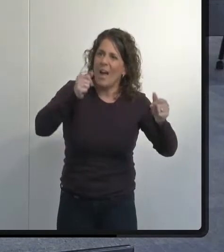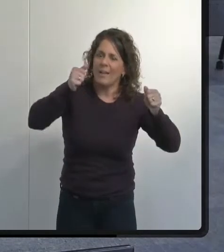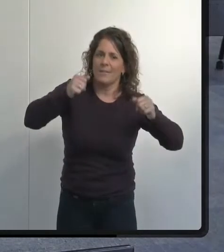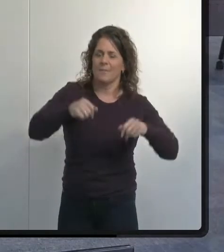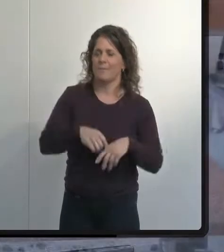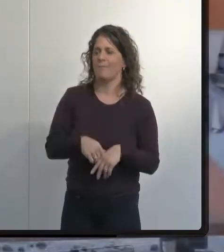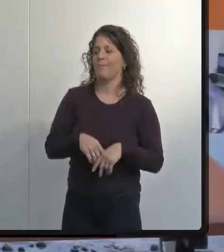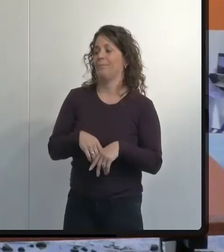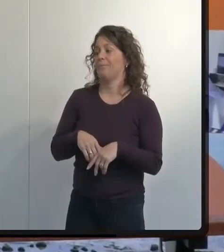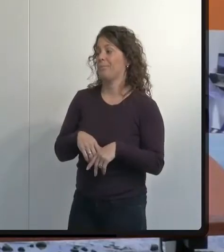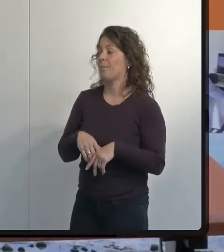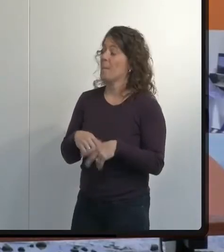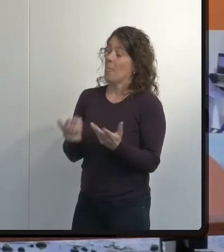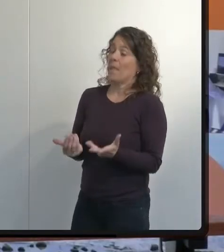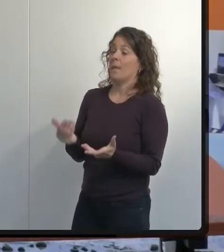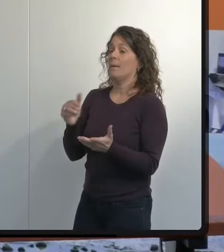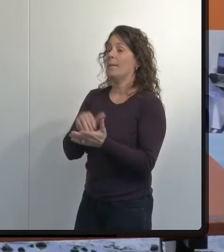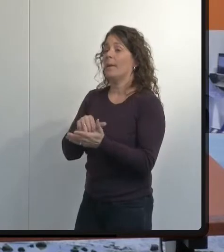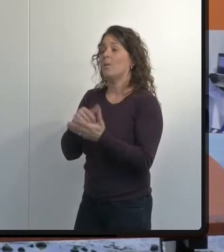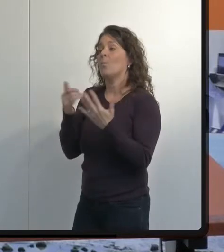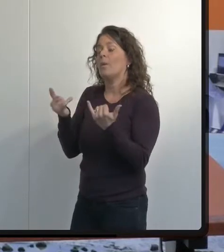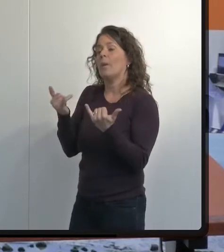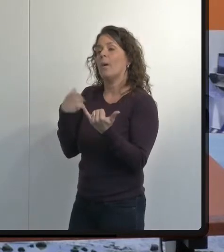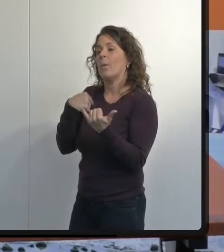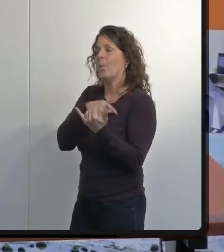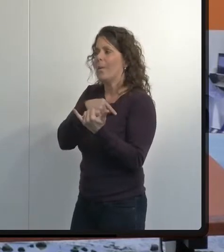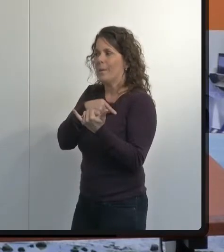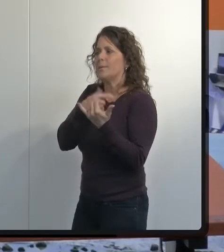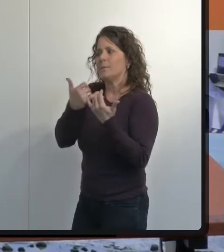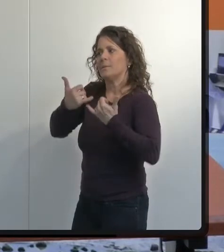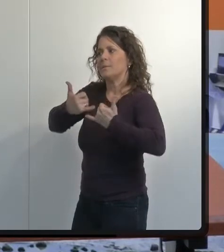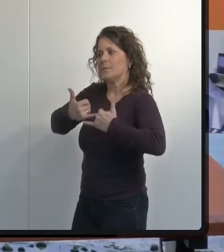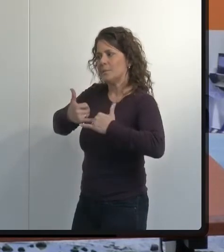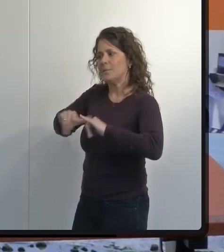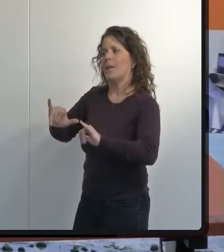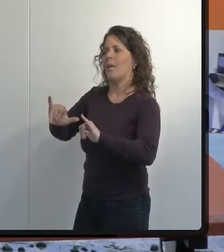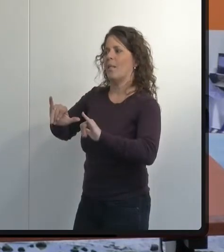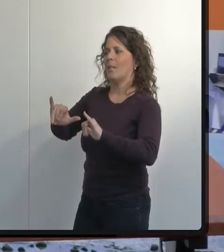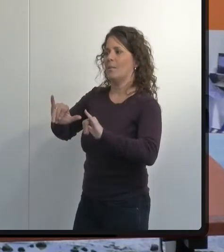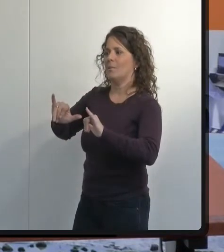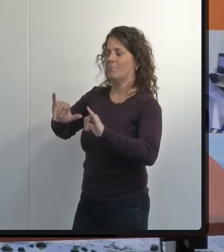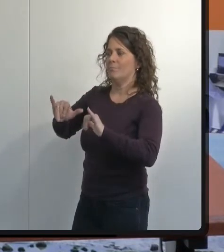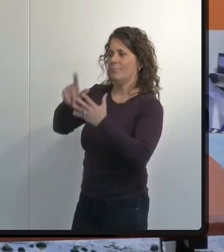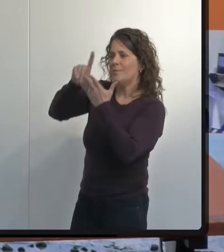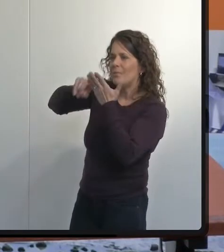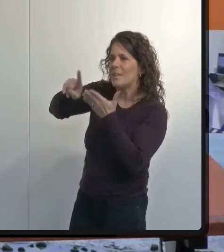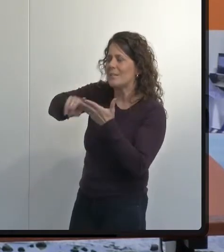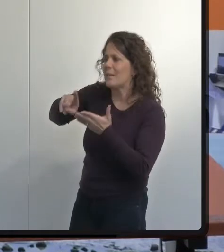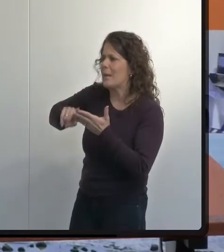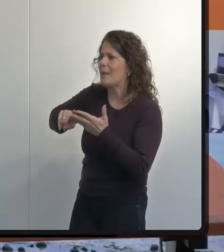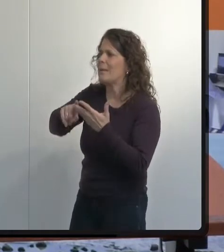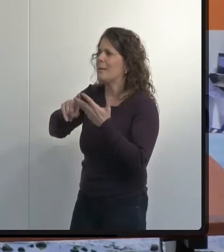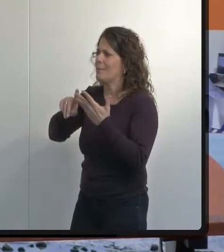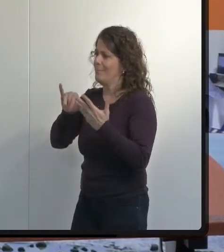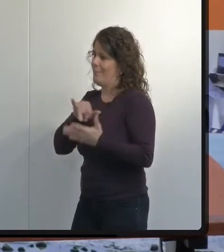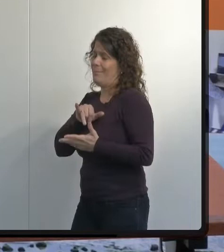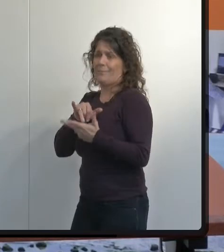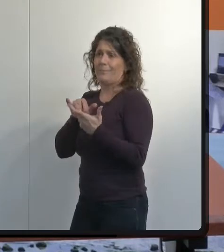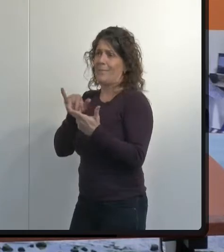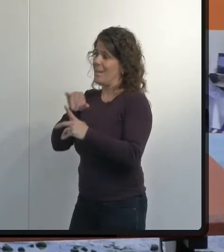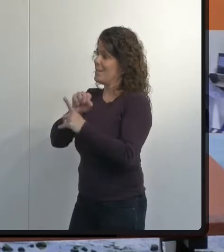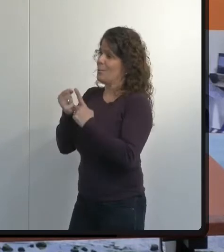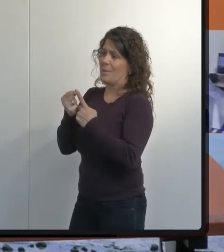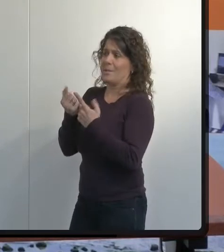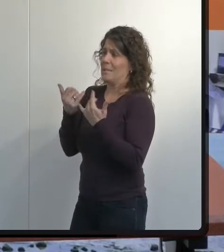would say that again, right now we're in the middle of a situation, so our focus is supporting